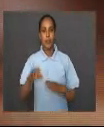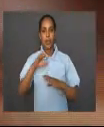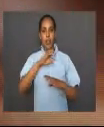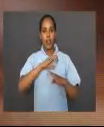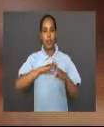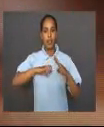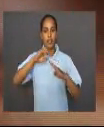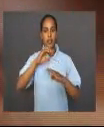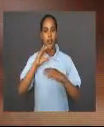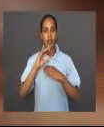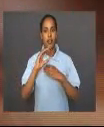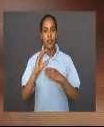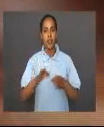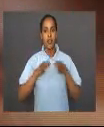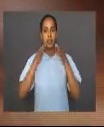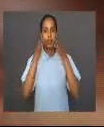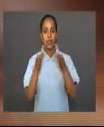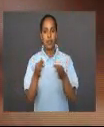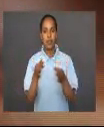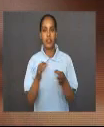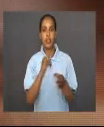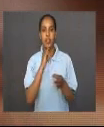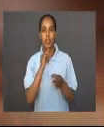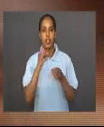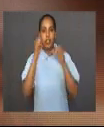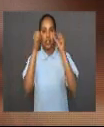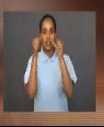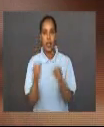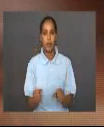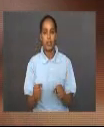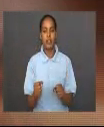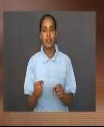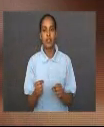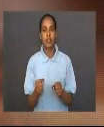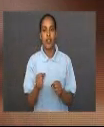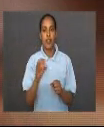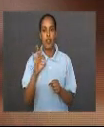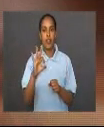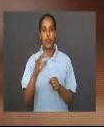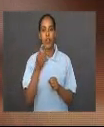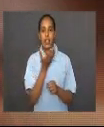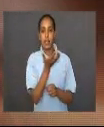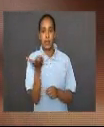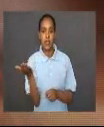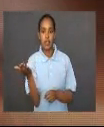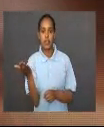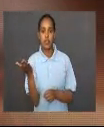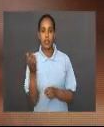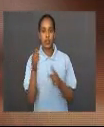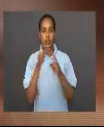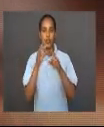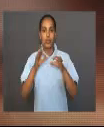Electrical conductivity is the ability of a substance